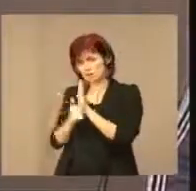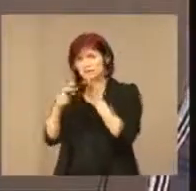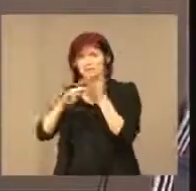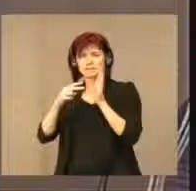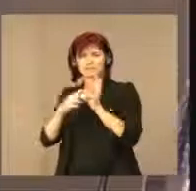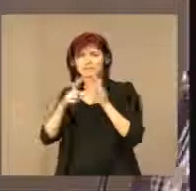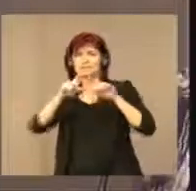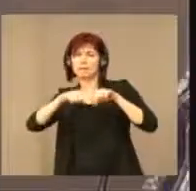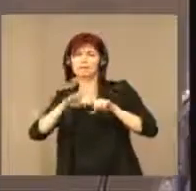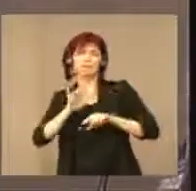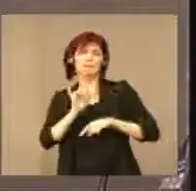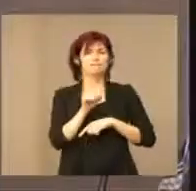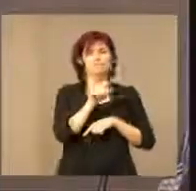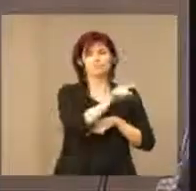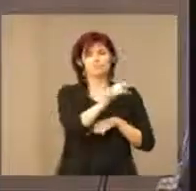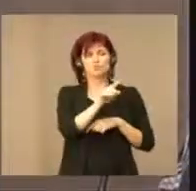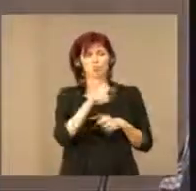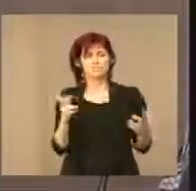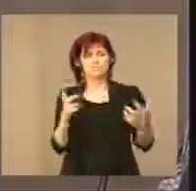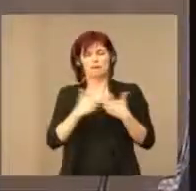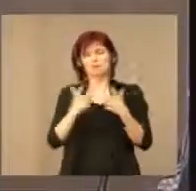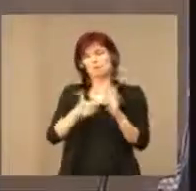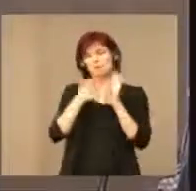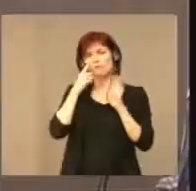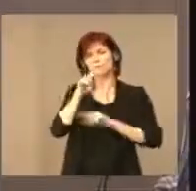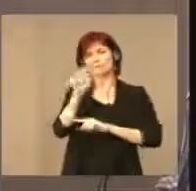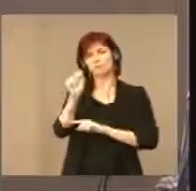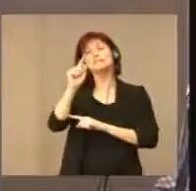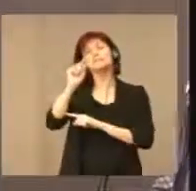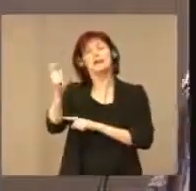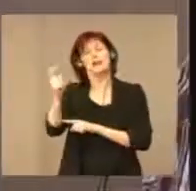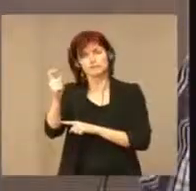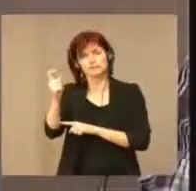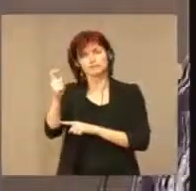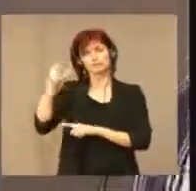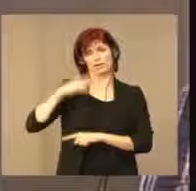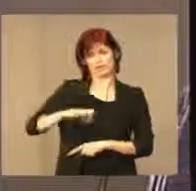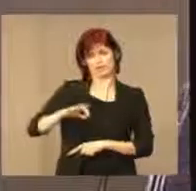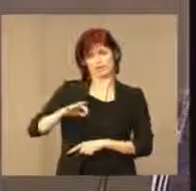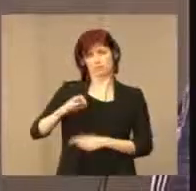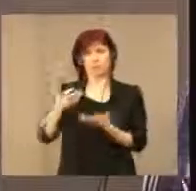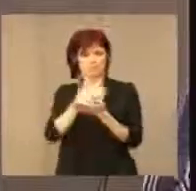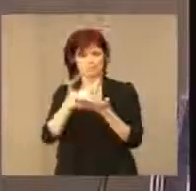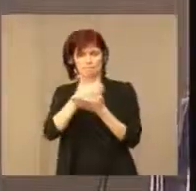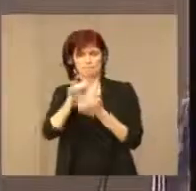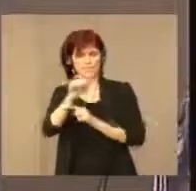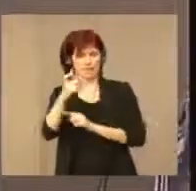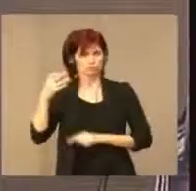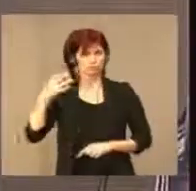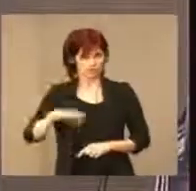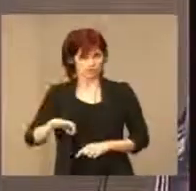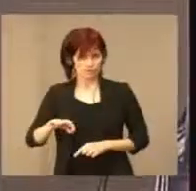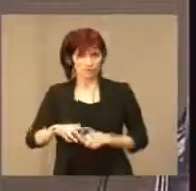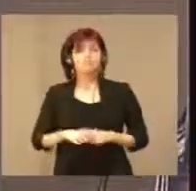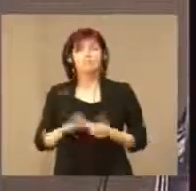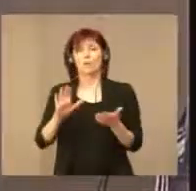the disability tax credit, which is an income tax credit. And